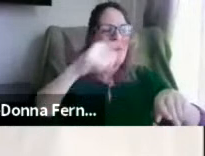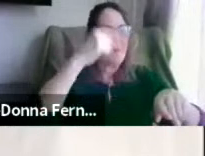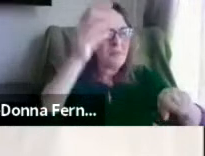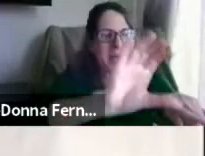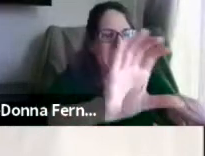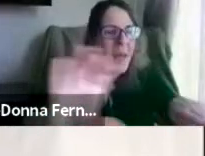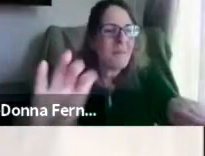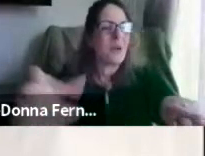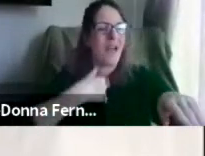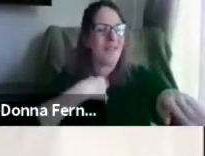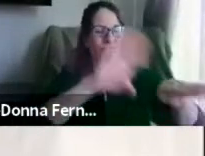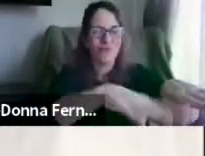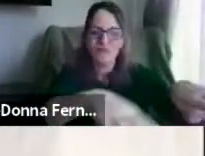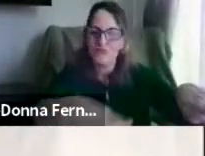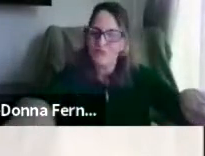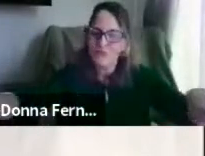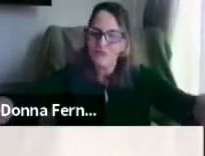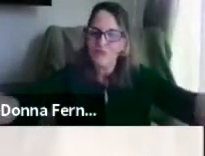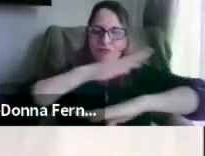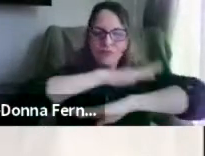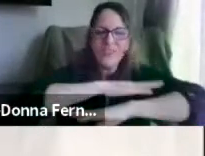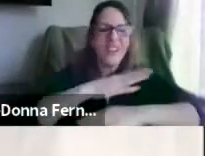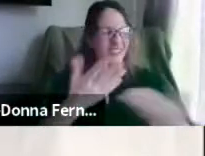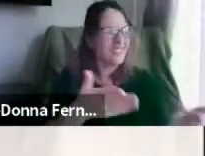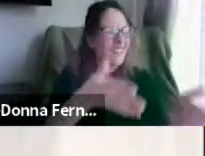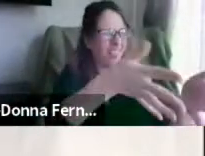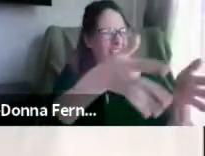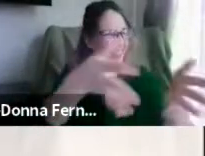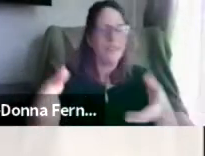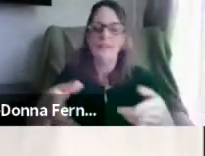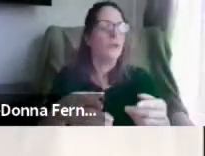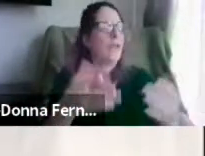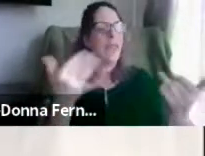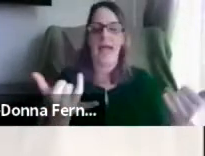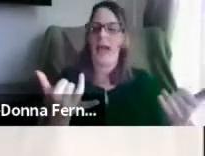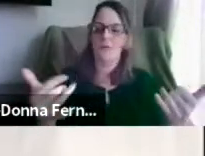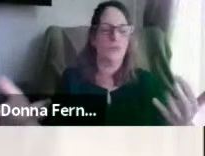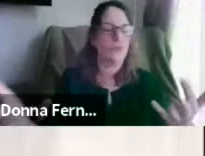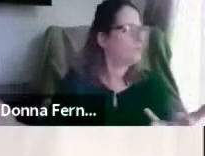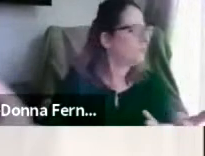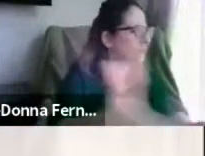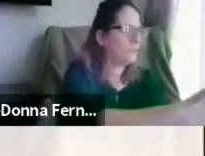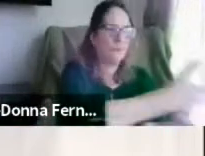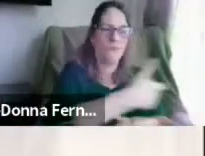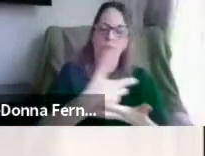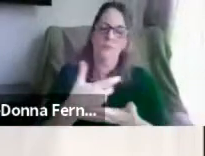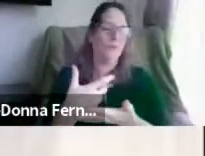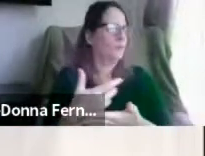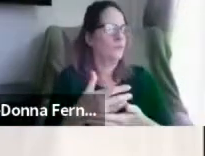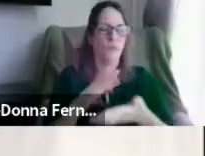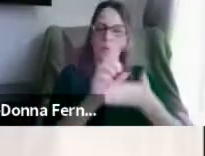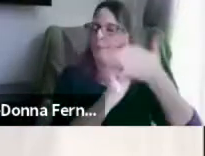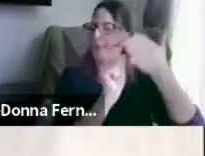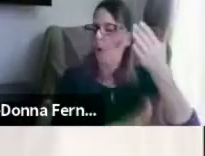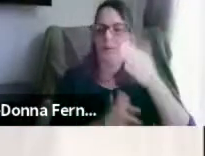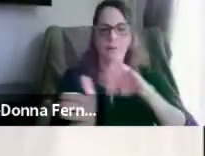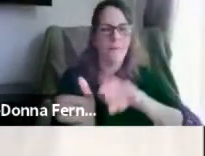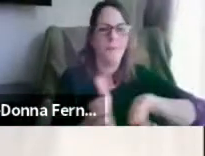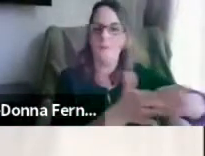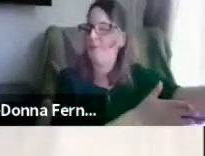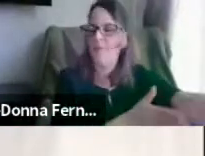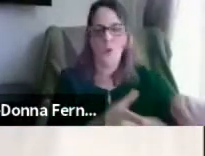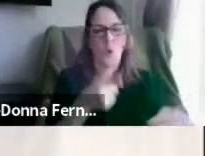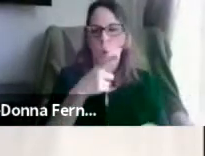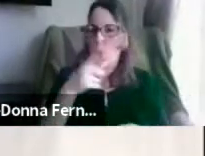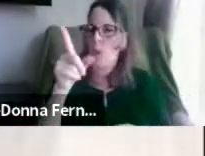and extra items sitting on the tables, now's the time to remove those. Those are just extra